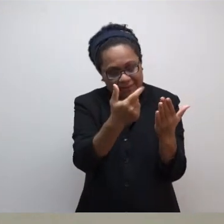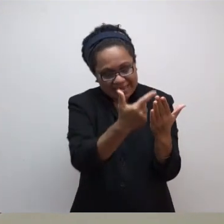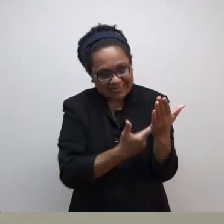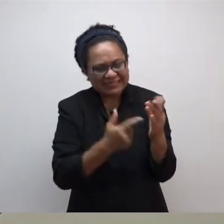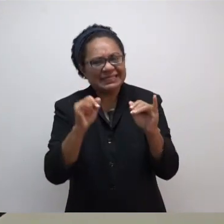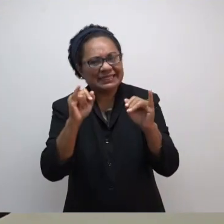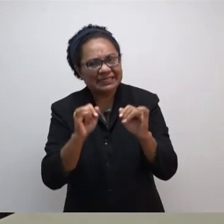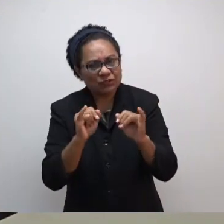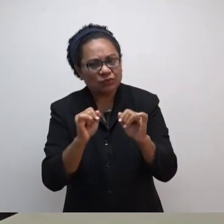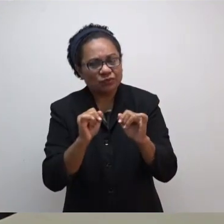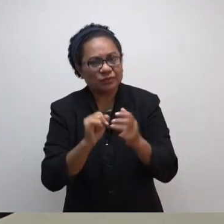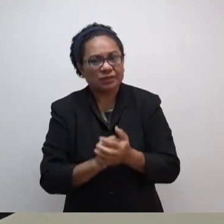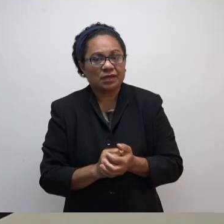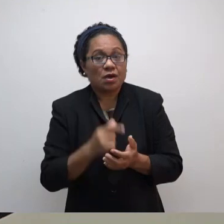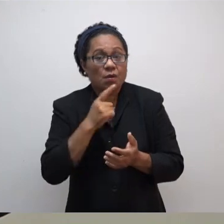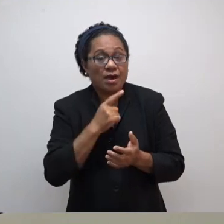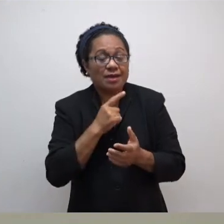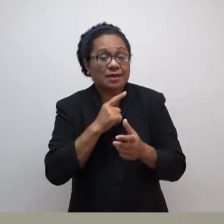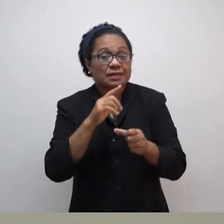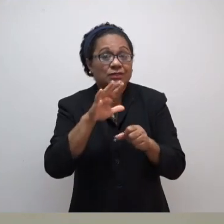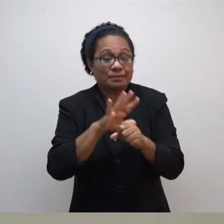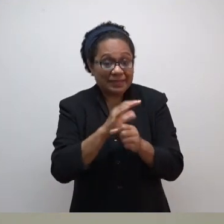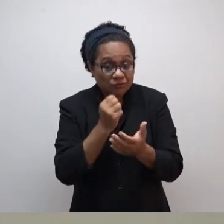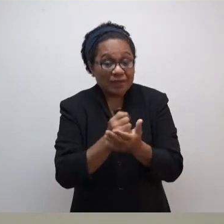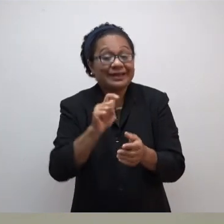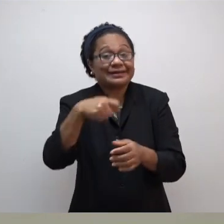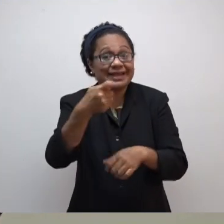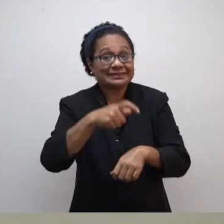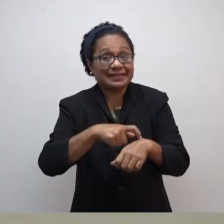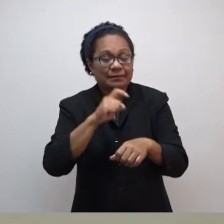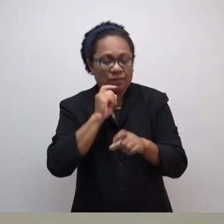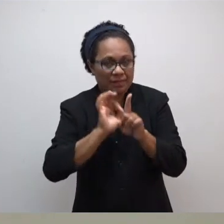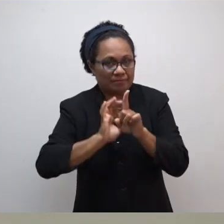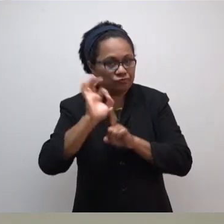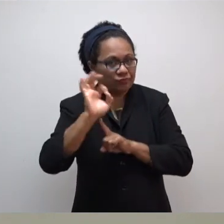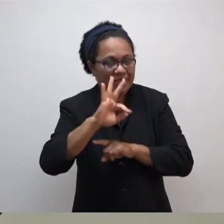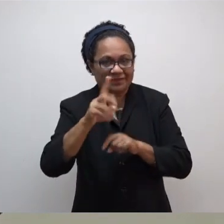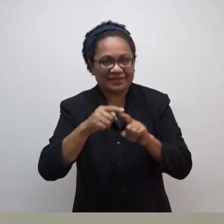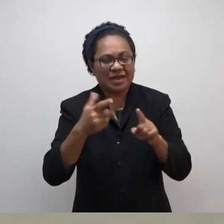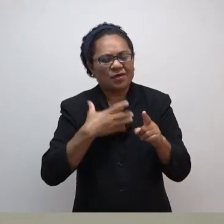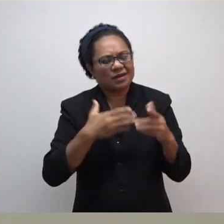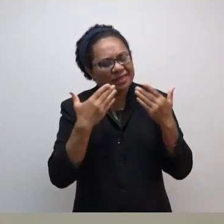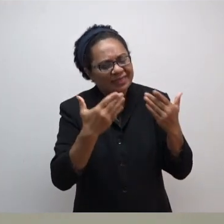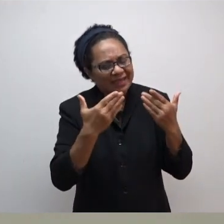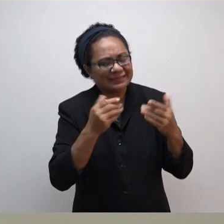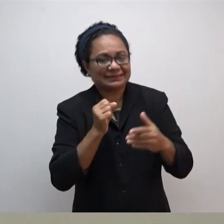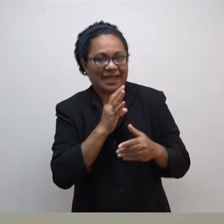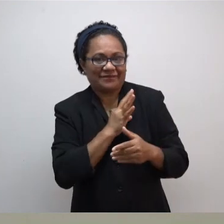could use to implement to ensure that we achieve greater efficiency. I would like to actually thank all the staff from